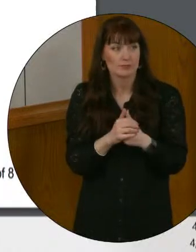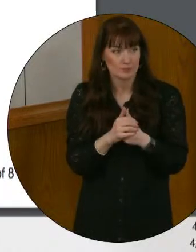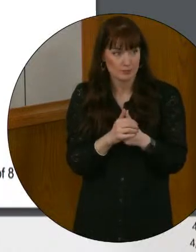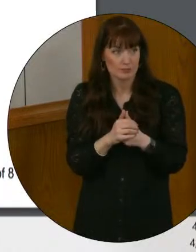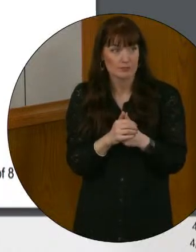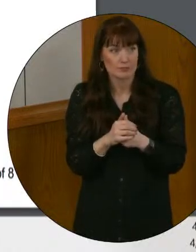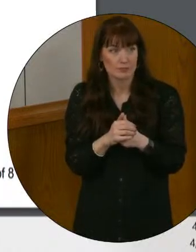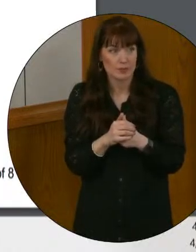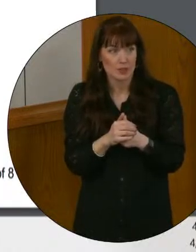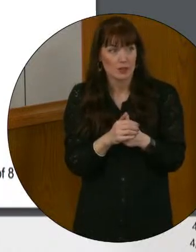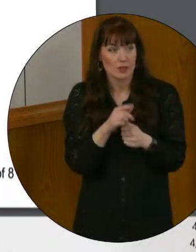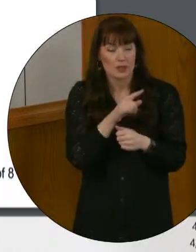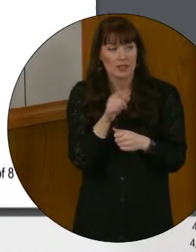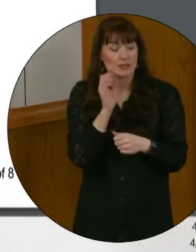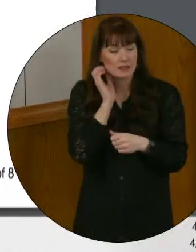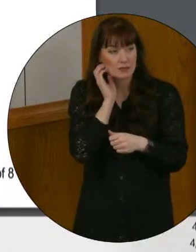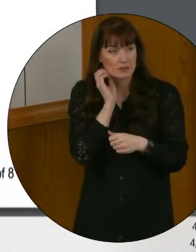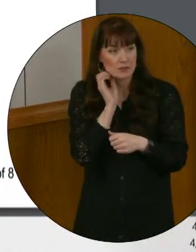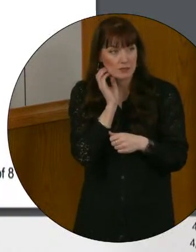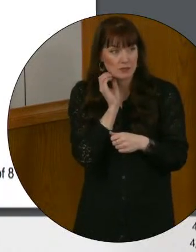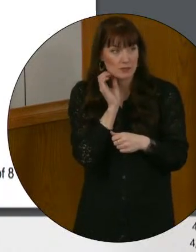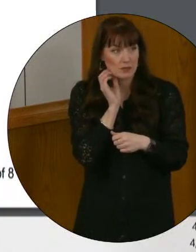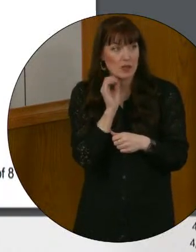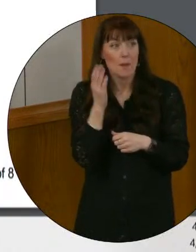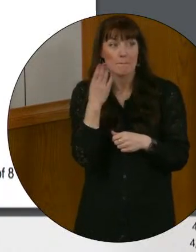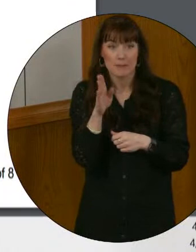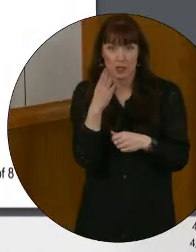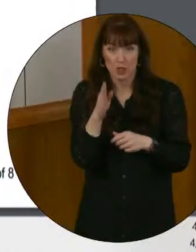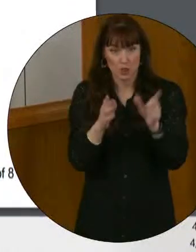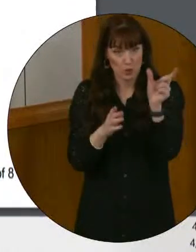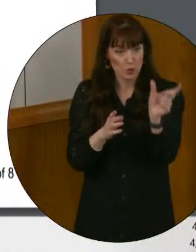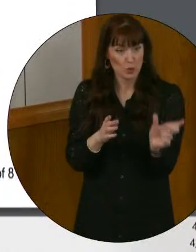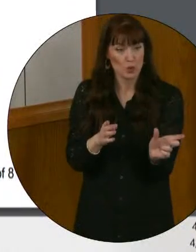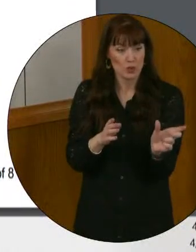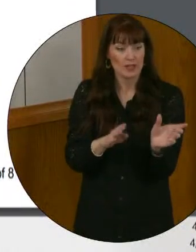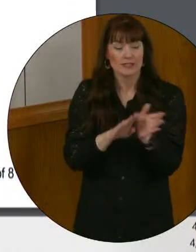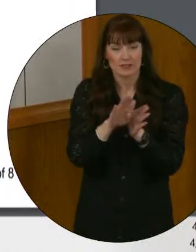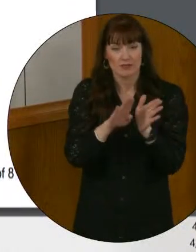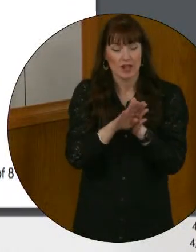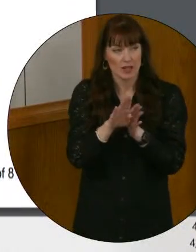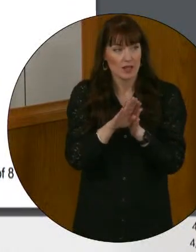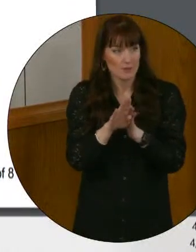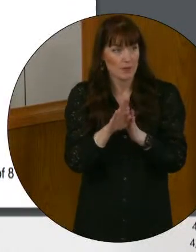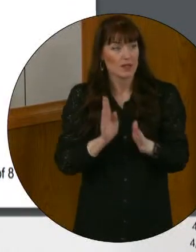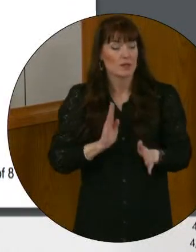The ones that are in blue are developed by the board.